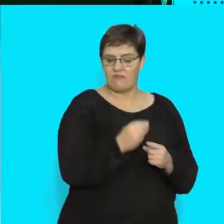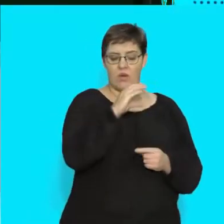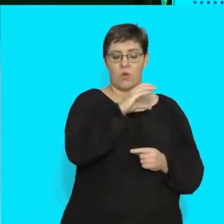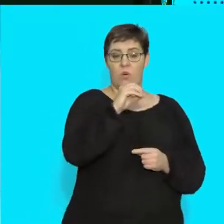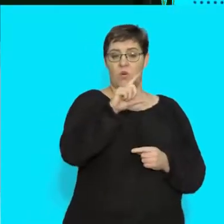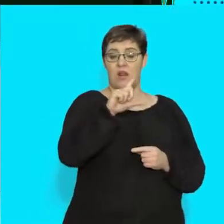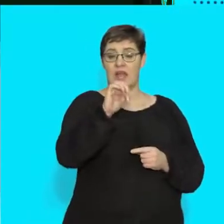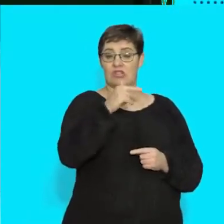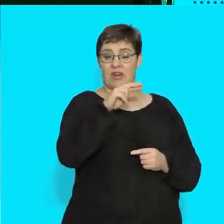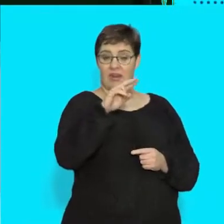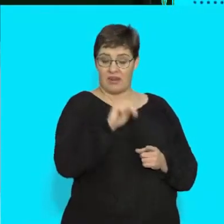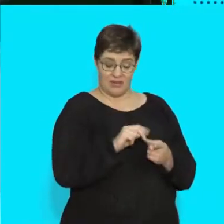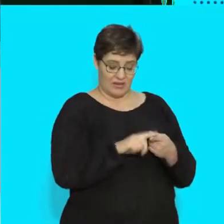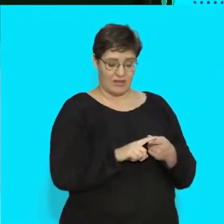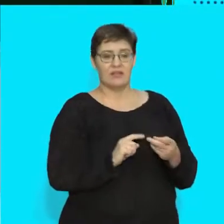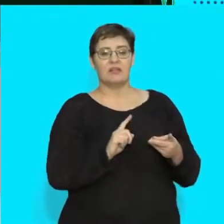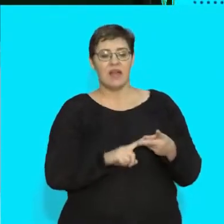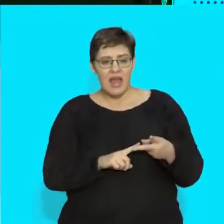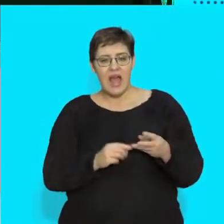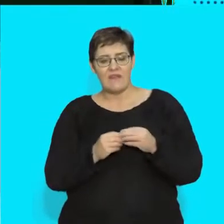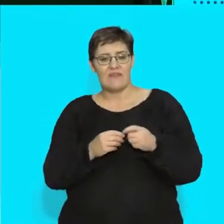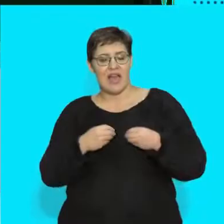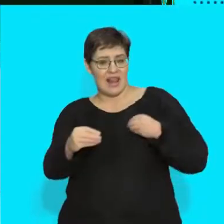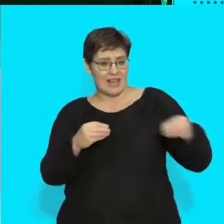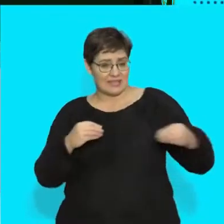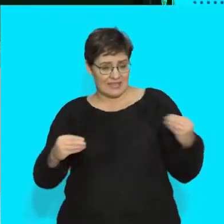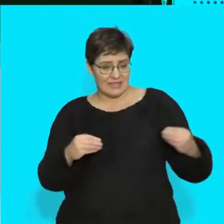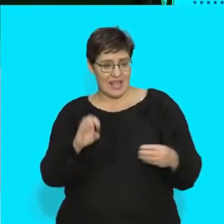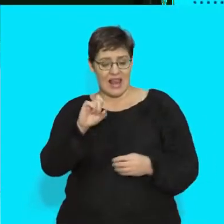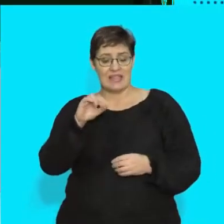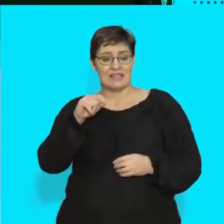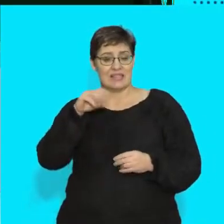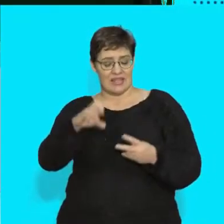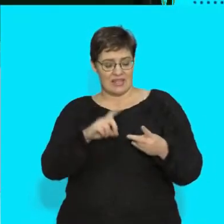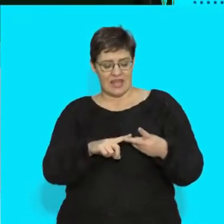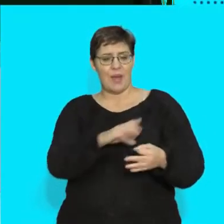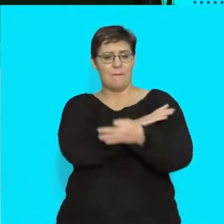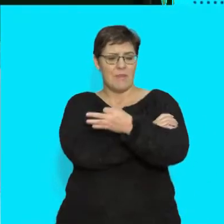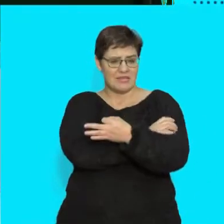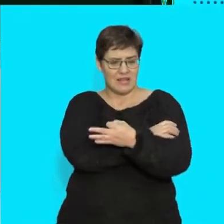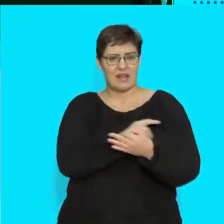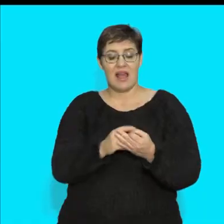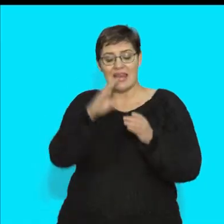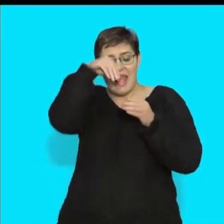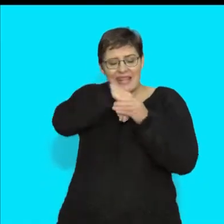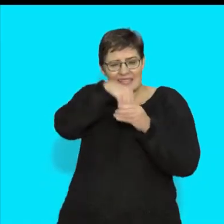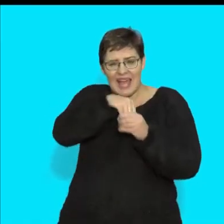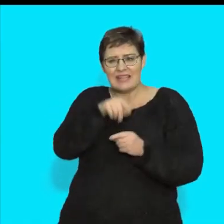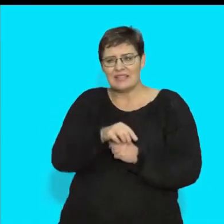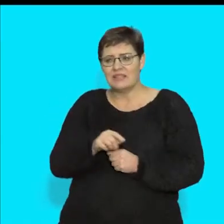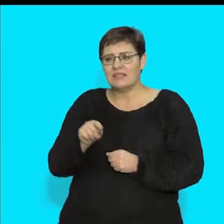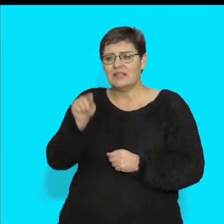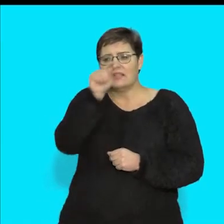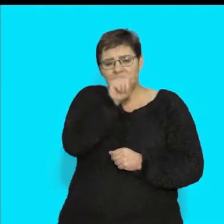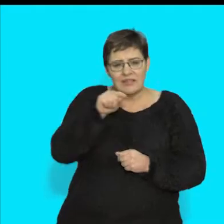a mammalian tissue. We've got elastic fibers, we've got muscle, and lining the inside, guys, this very